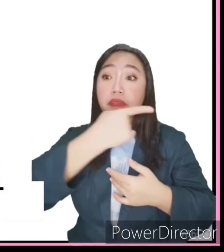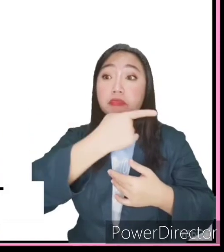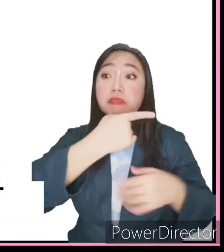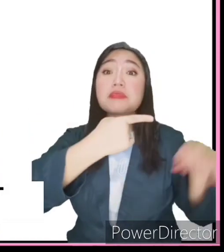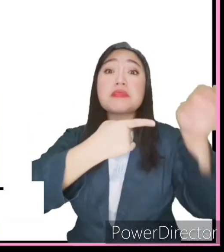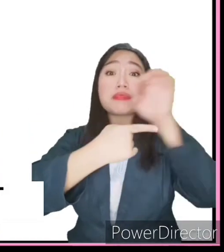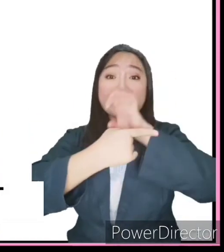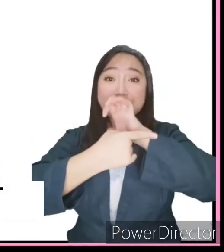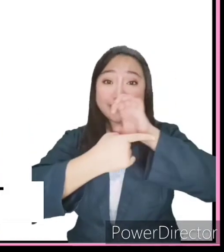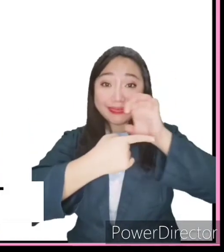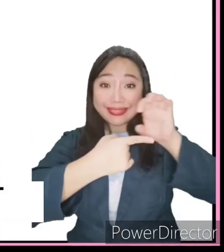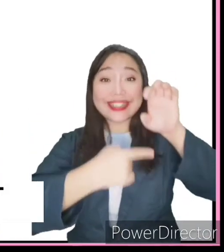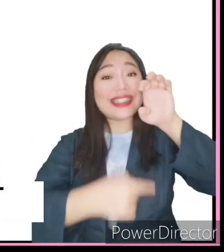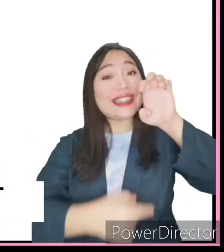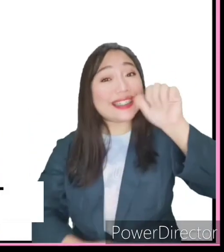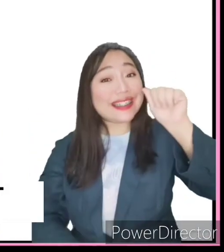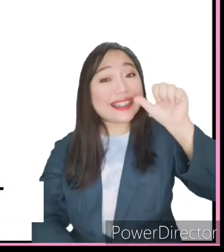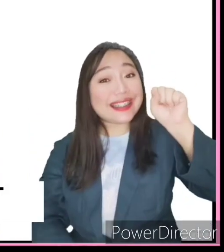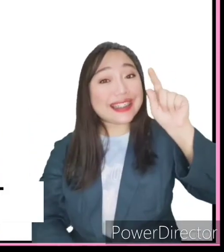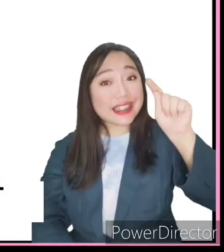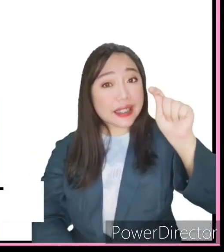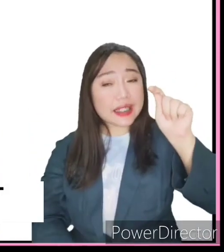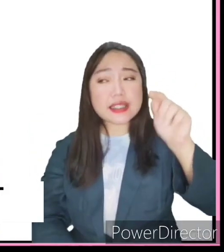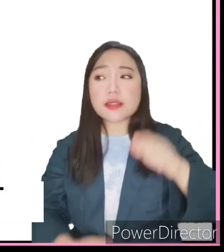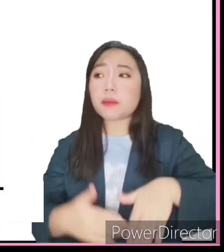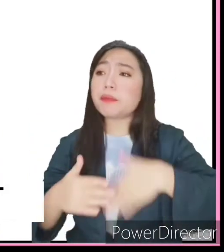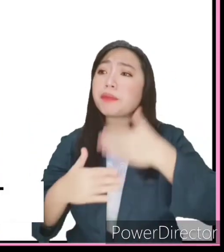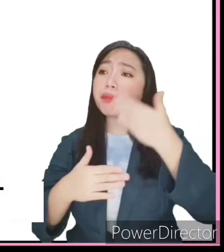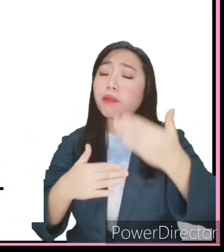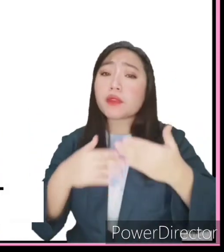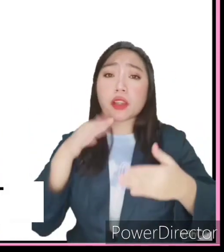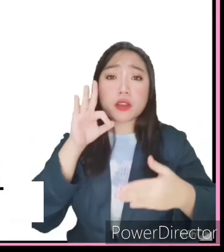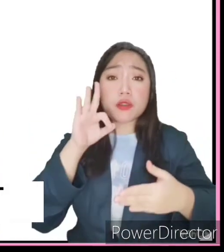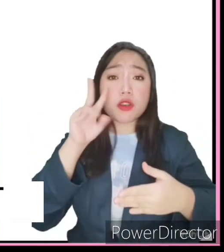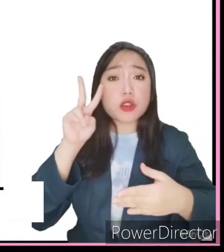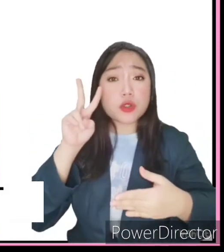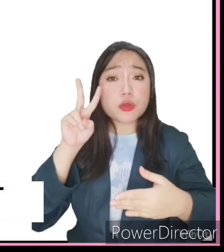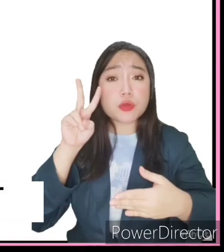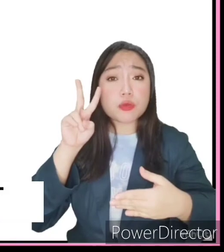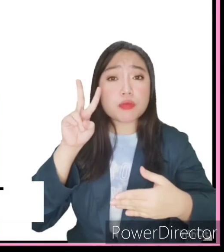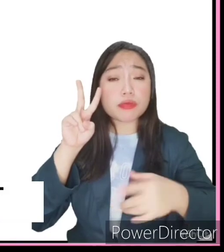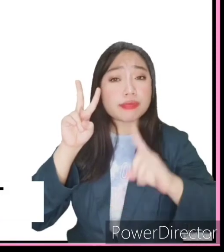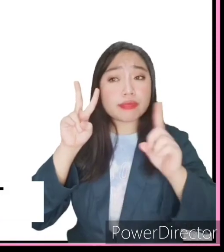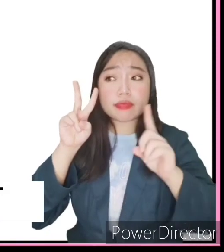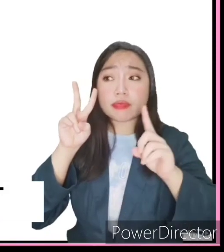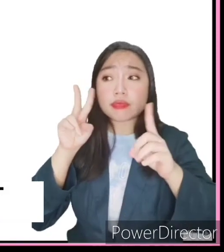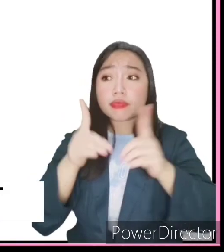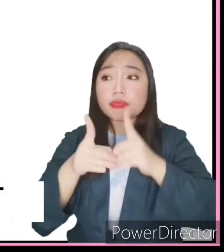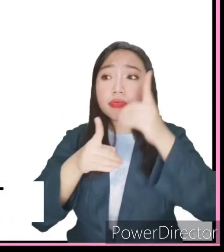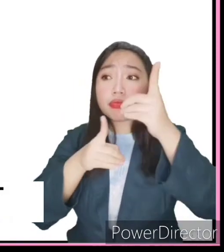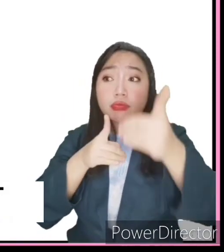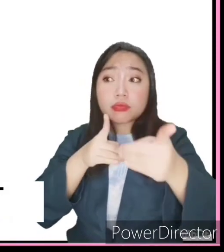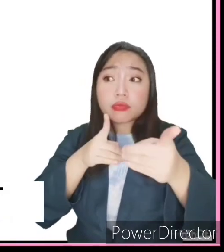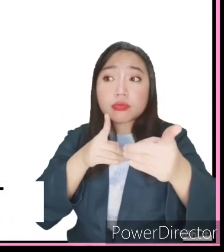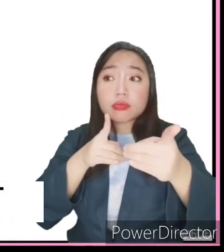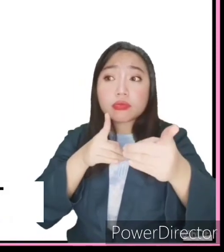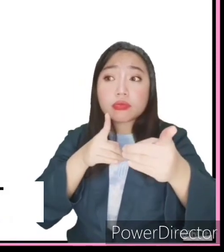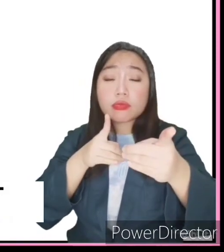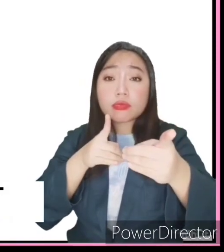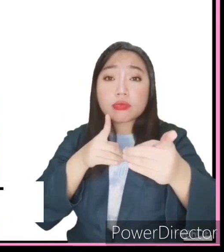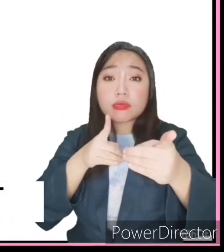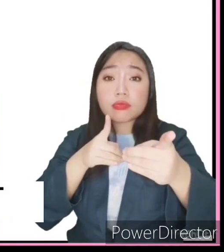going? It's going to the right, which is going to the east. Now for force 2, what is the